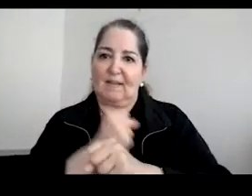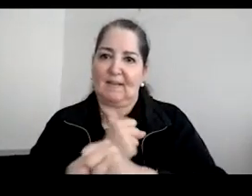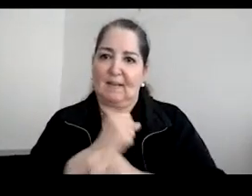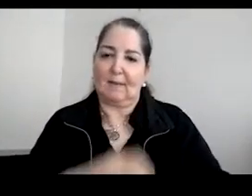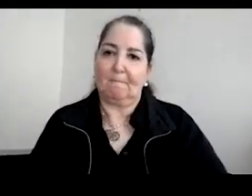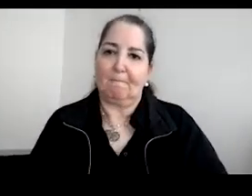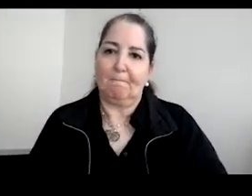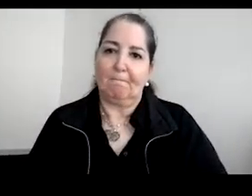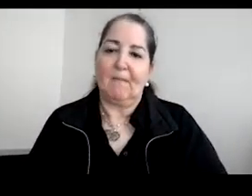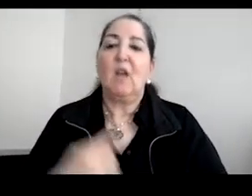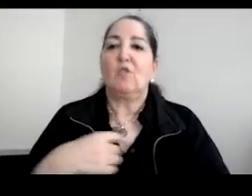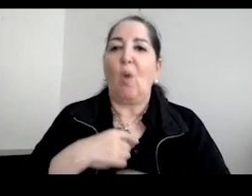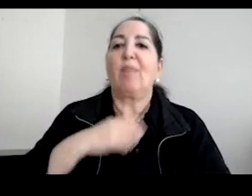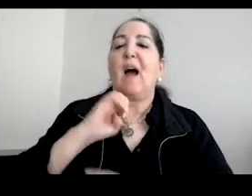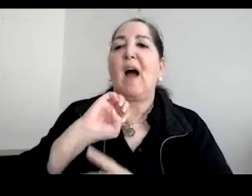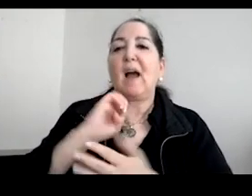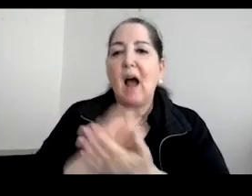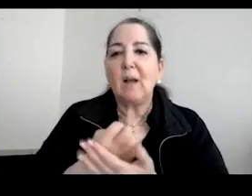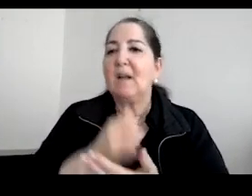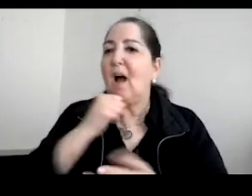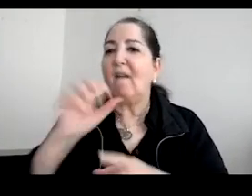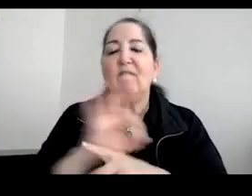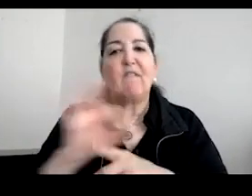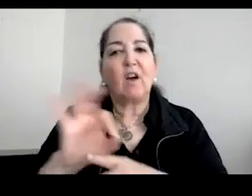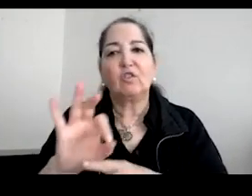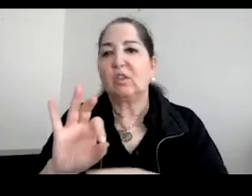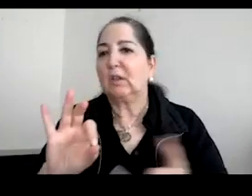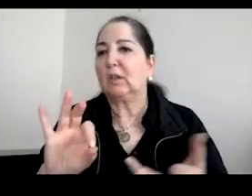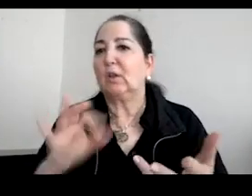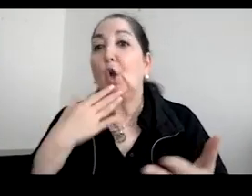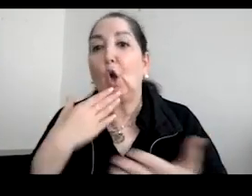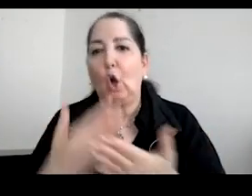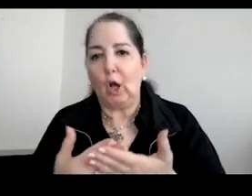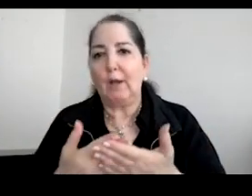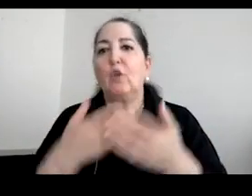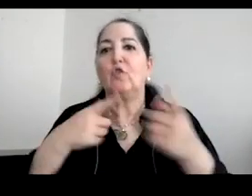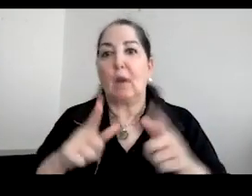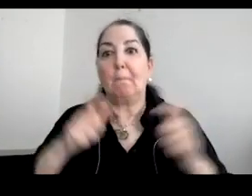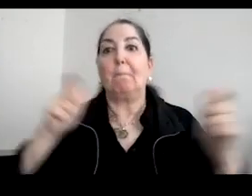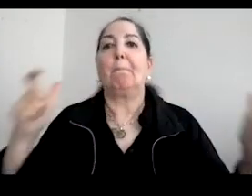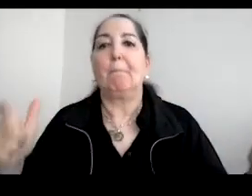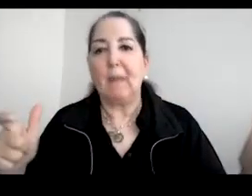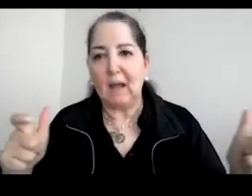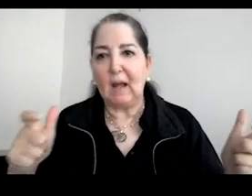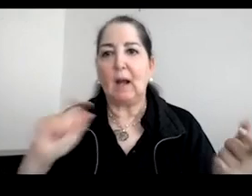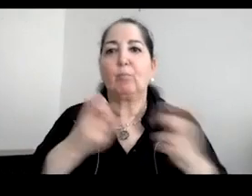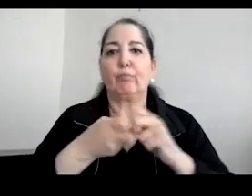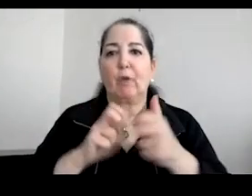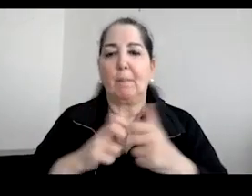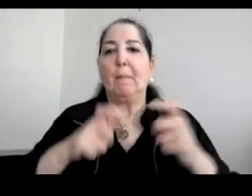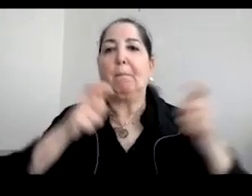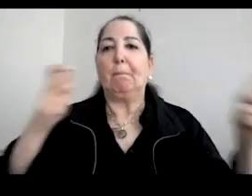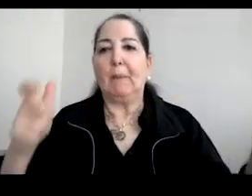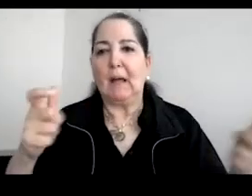doesn't function well in times of massive change like this. People don't report questions in the way that the